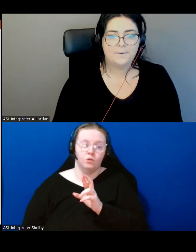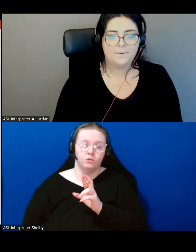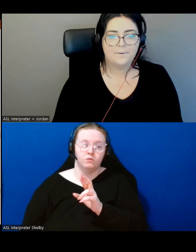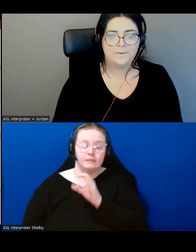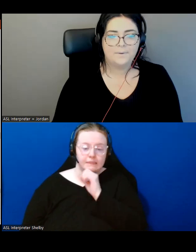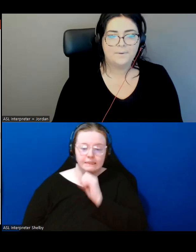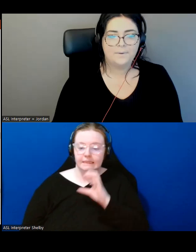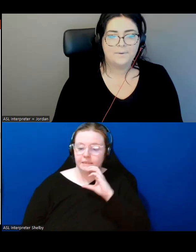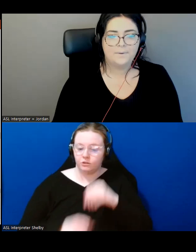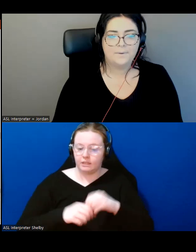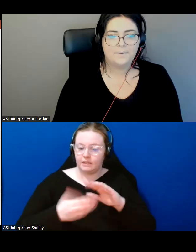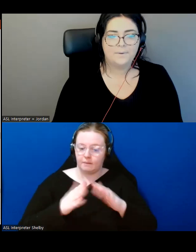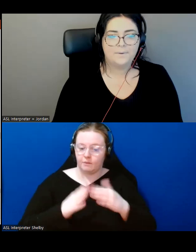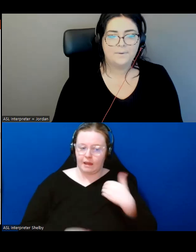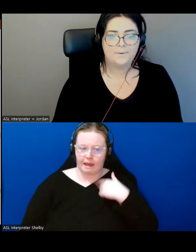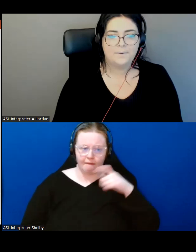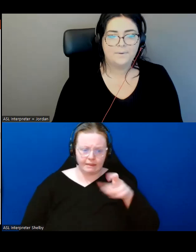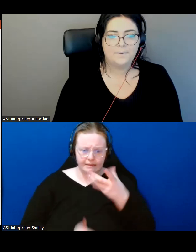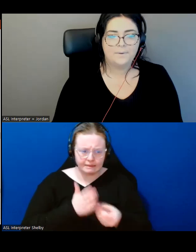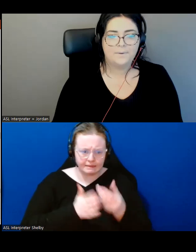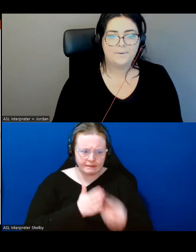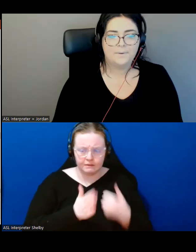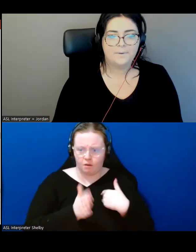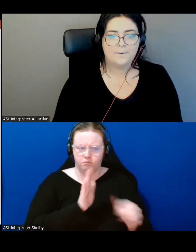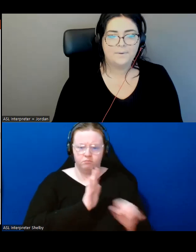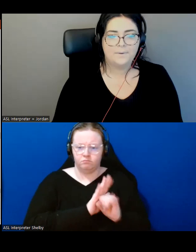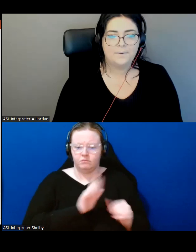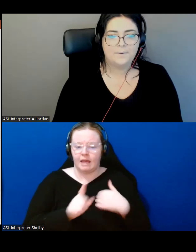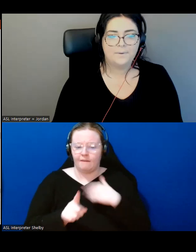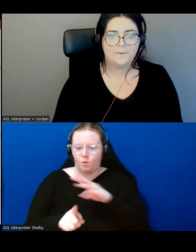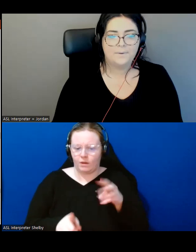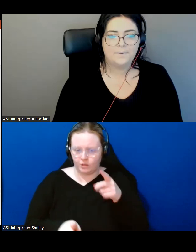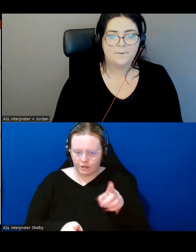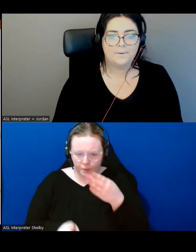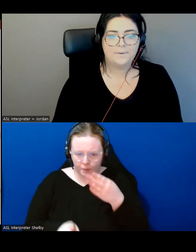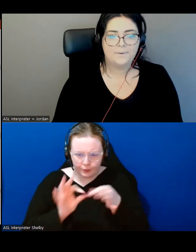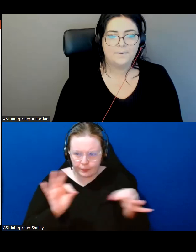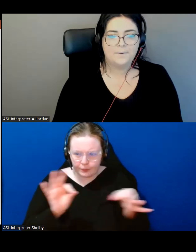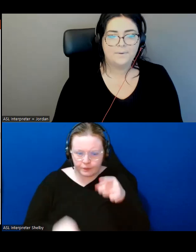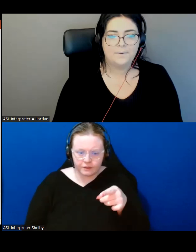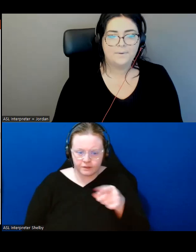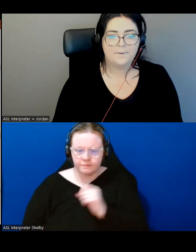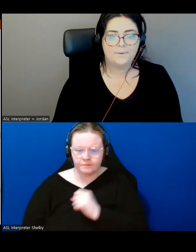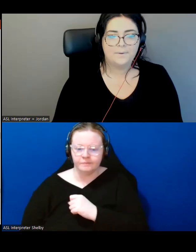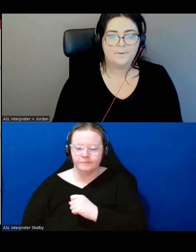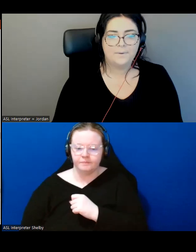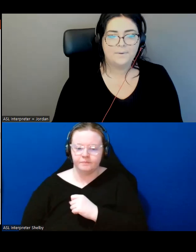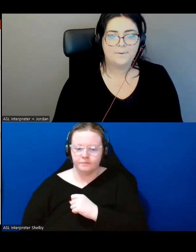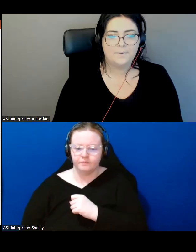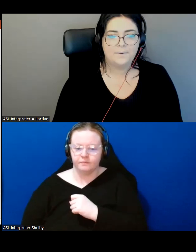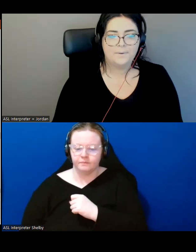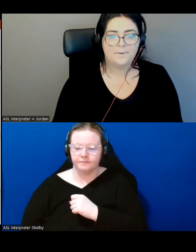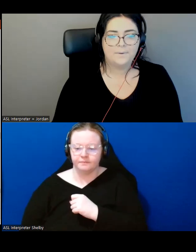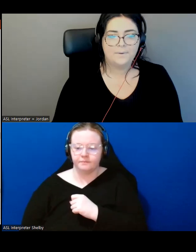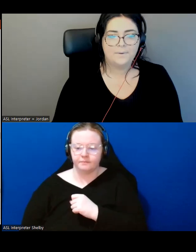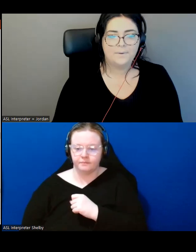communities. Our website is online here, westernwellness.com, westernwellnesscoalition.com.